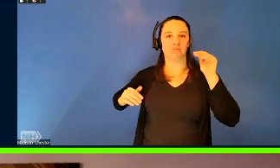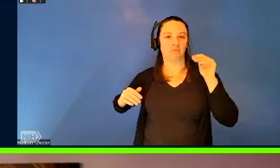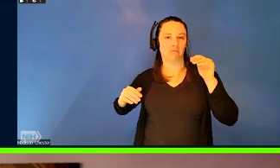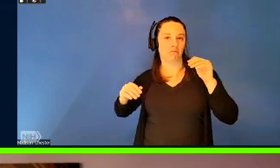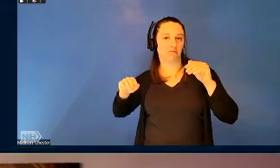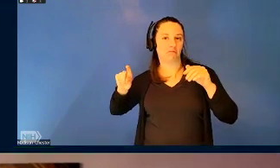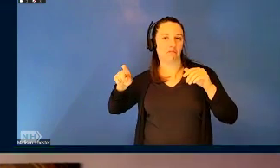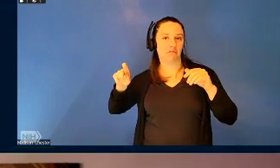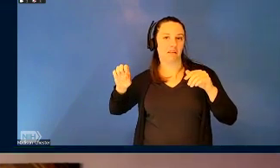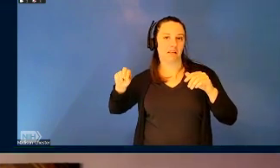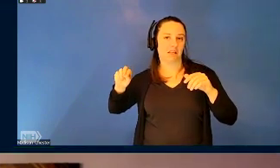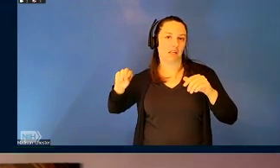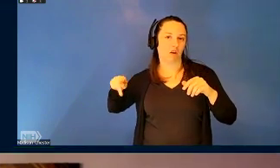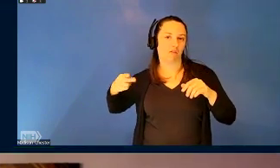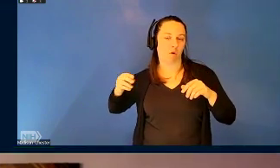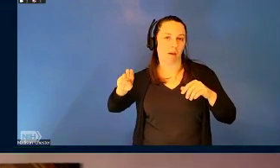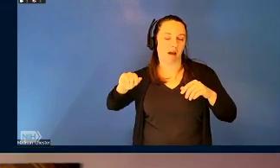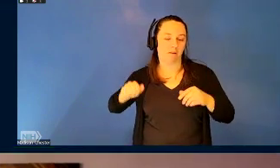Thank you.